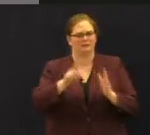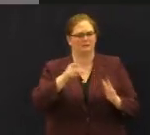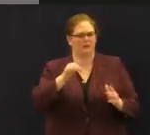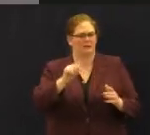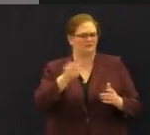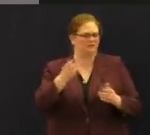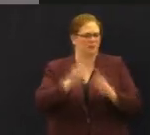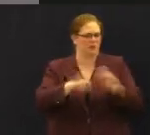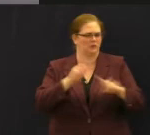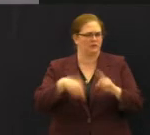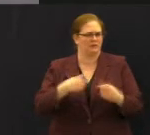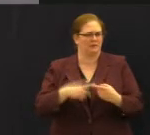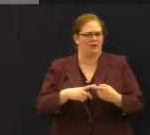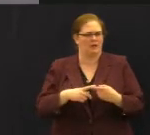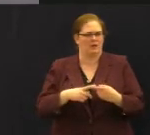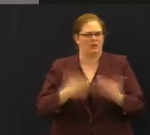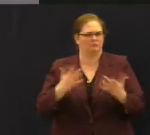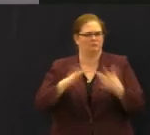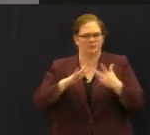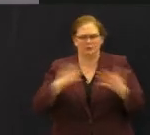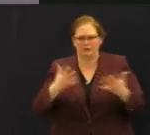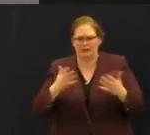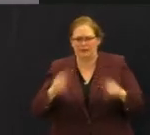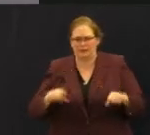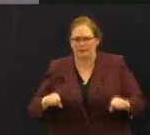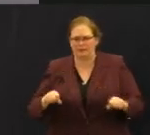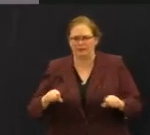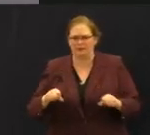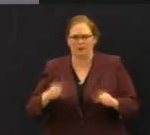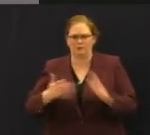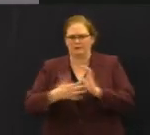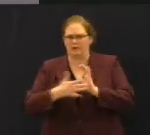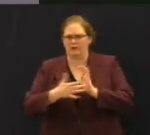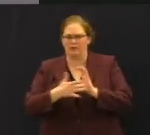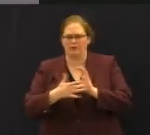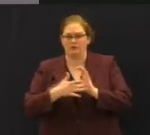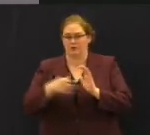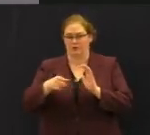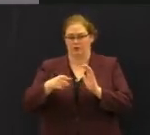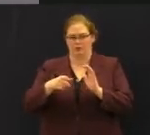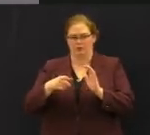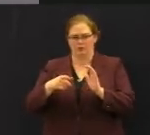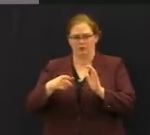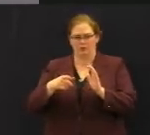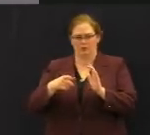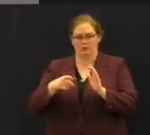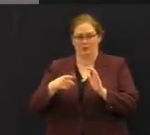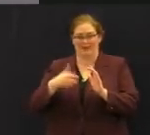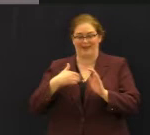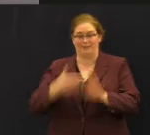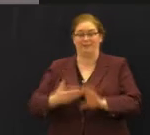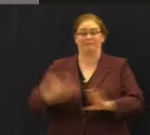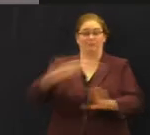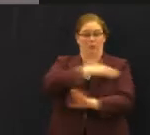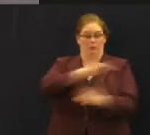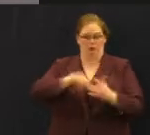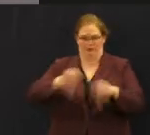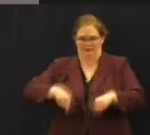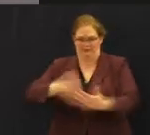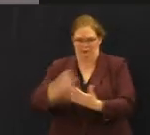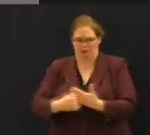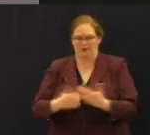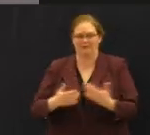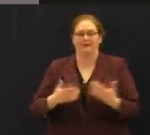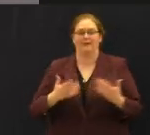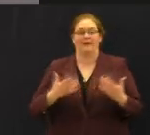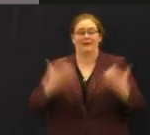questions about what internet capabilities or technology capability you had prior to this project and how you're using it